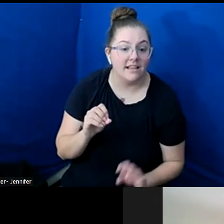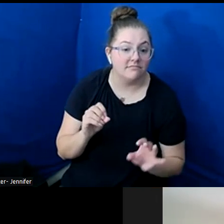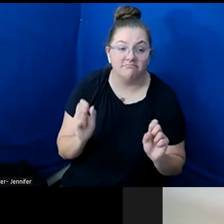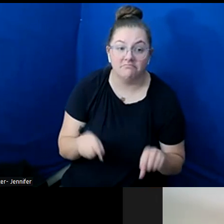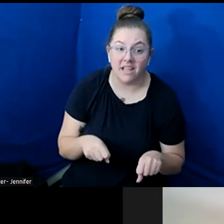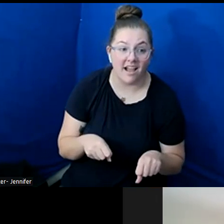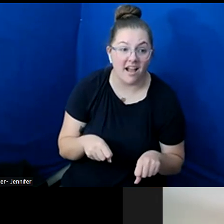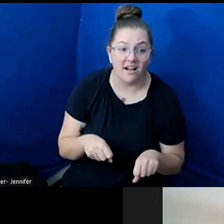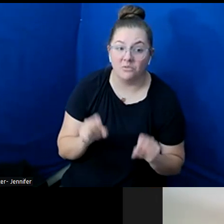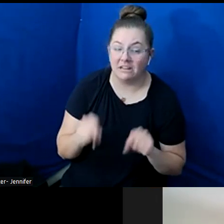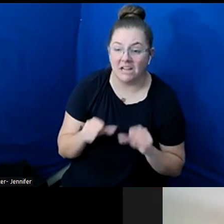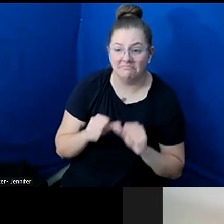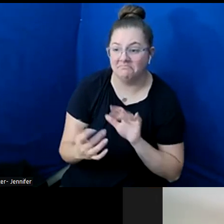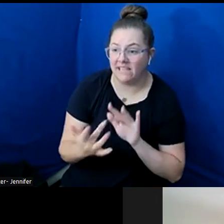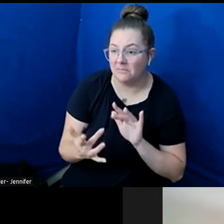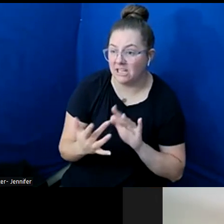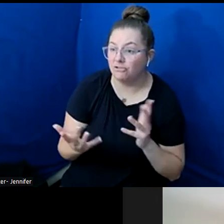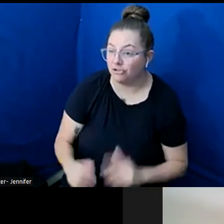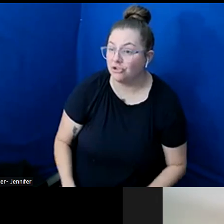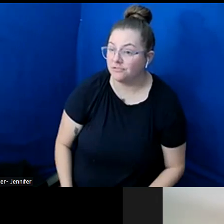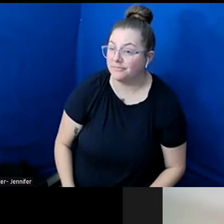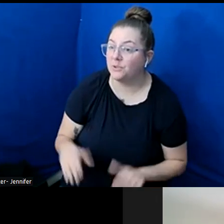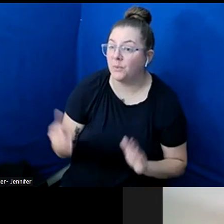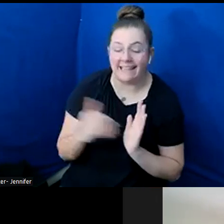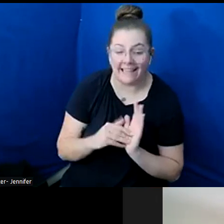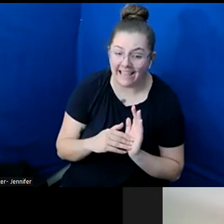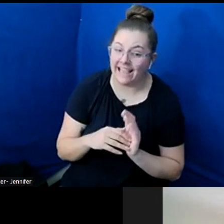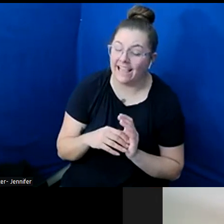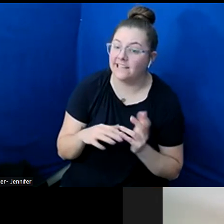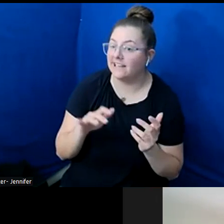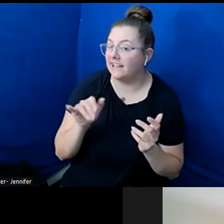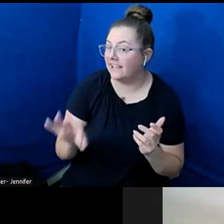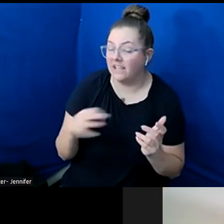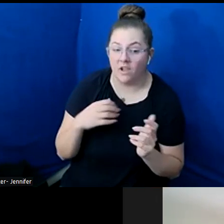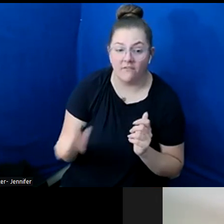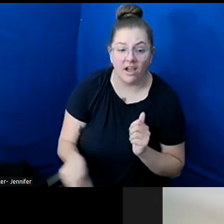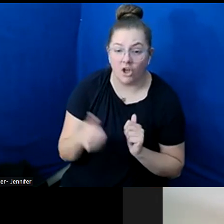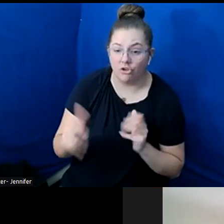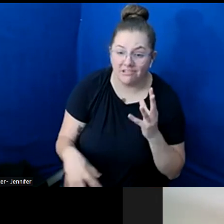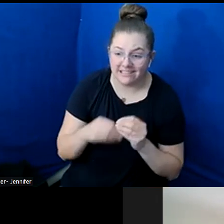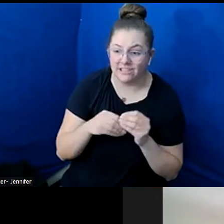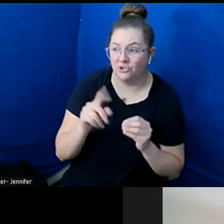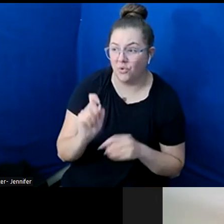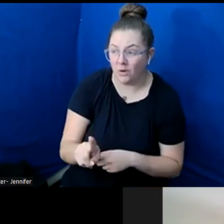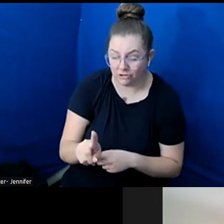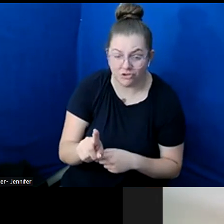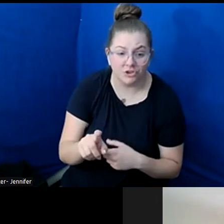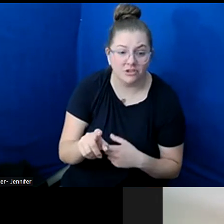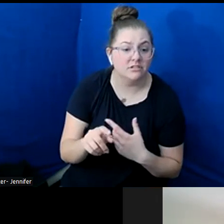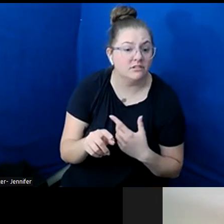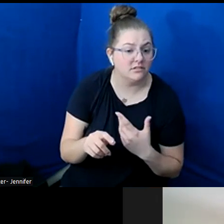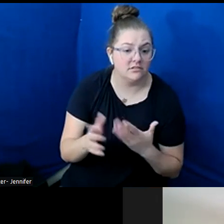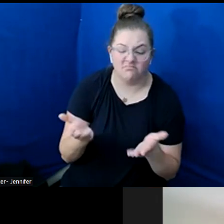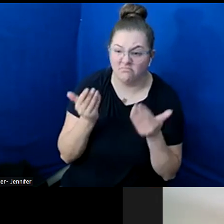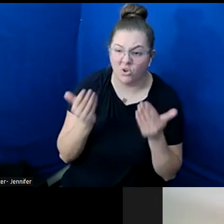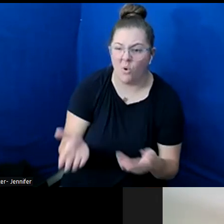just keep in touch. So once again, like I said, if anybody has any additional questions, go ahead and